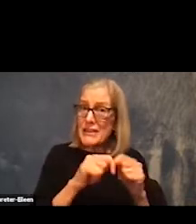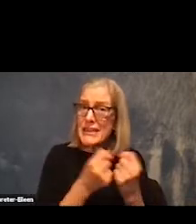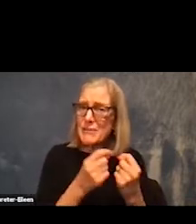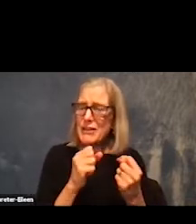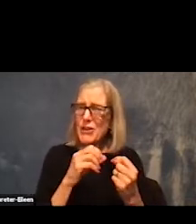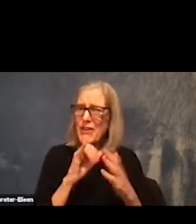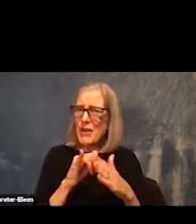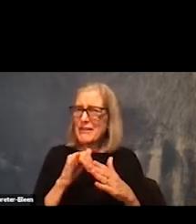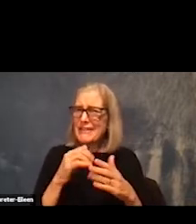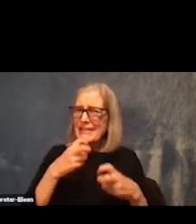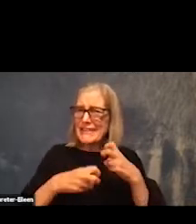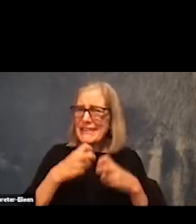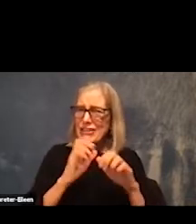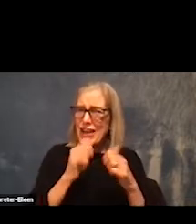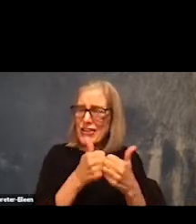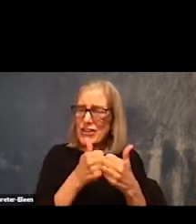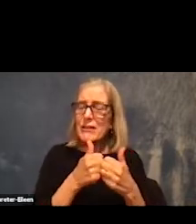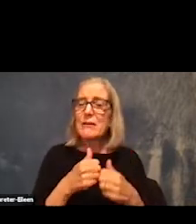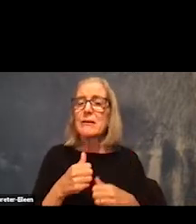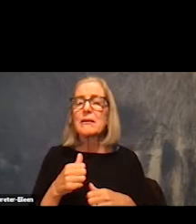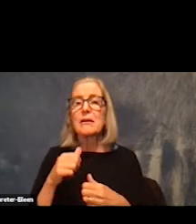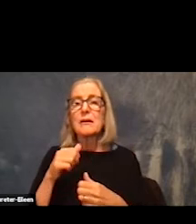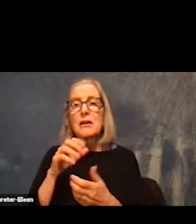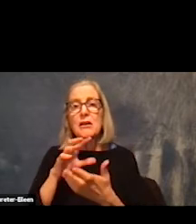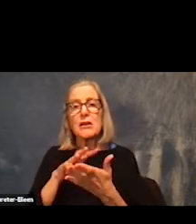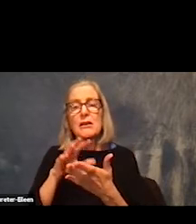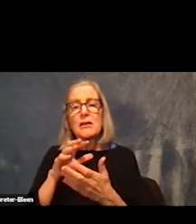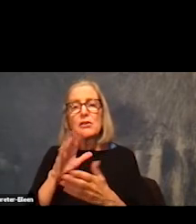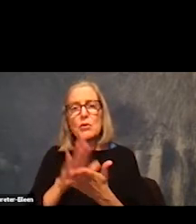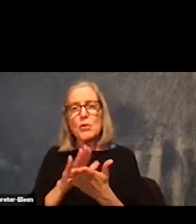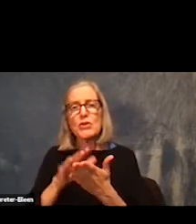should start with mindset and build caring relationships with families.